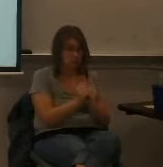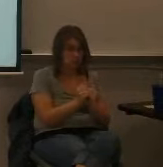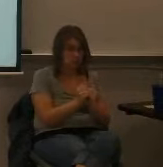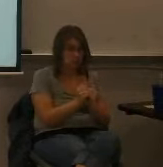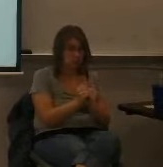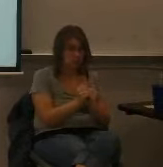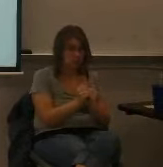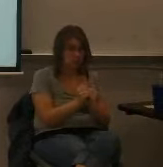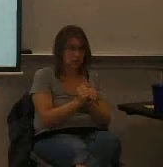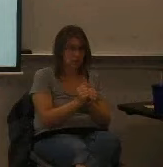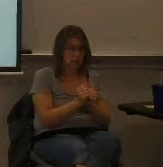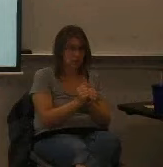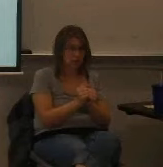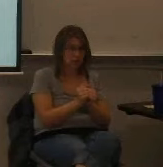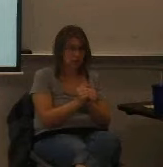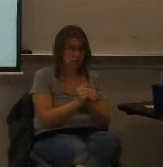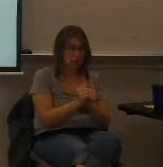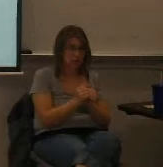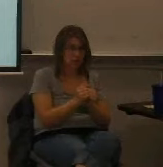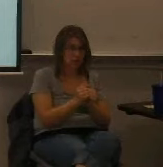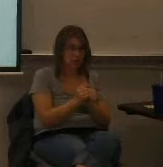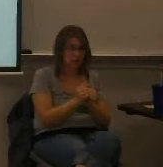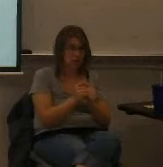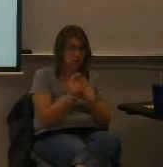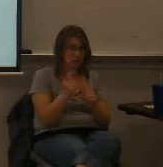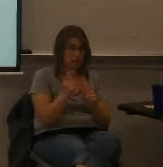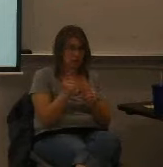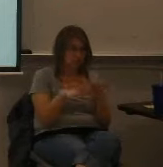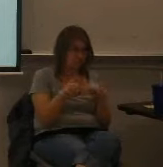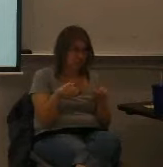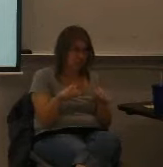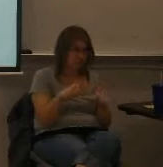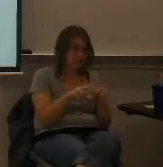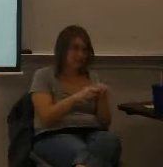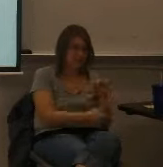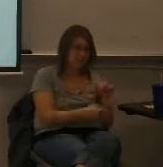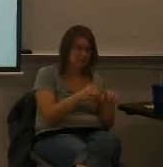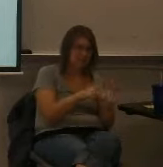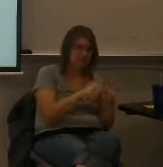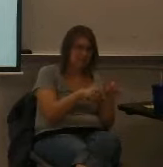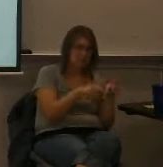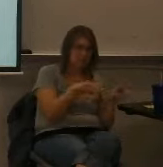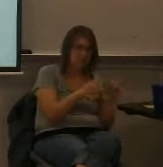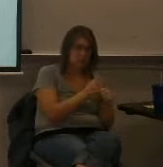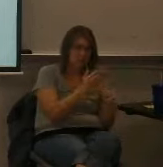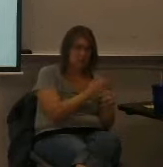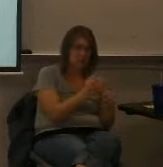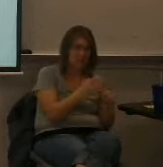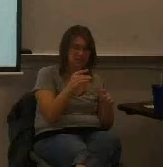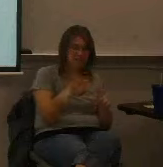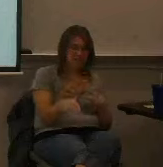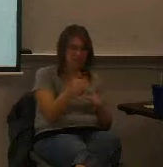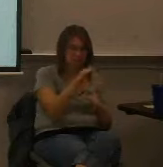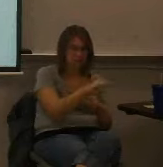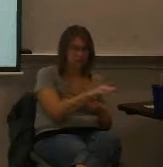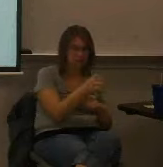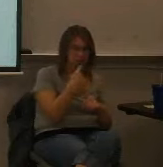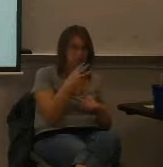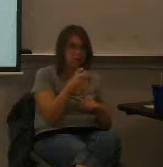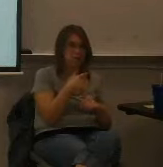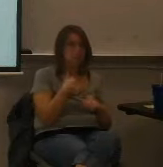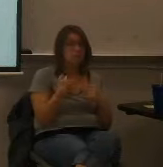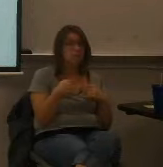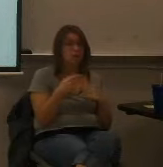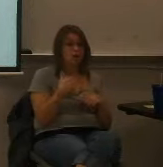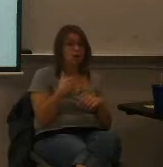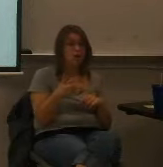with increase in diversity with disturbance, a decrease in diversity with disturbance, and then this hump, right? So you can always argue, well, I'm on the increasing